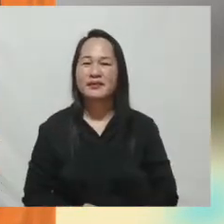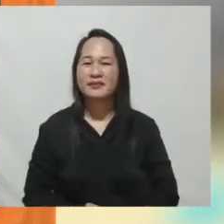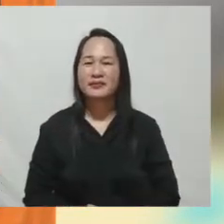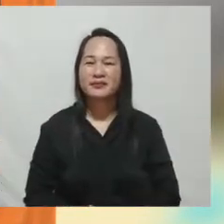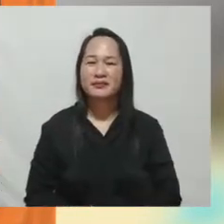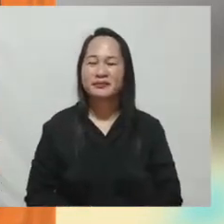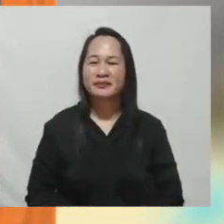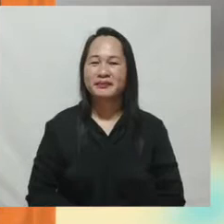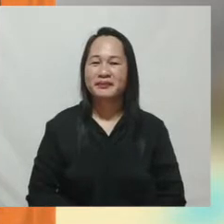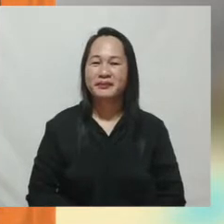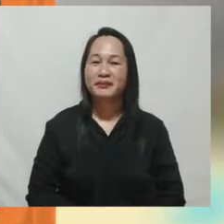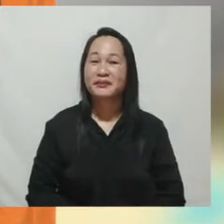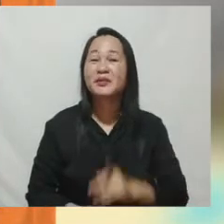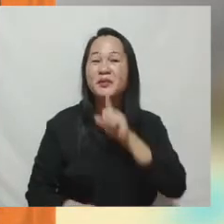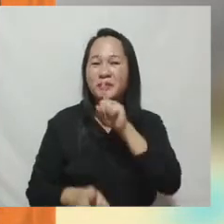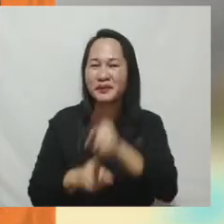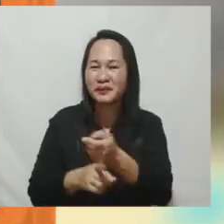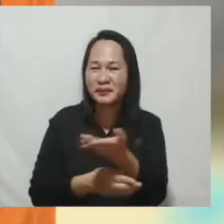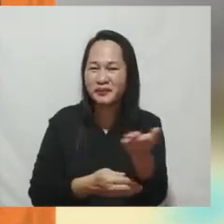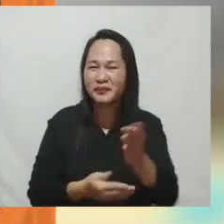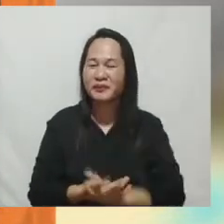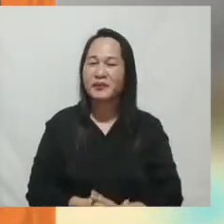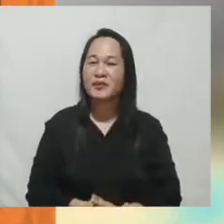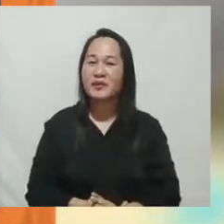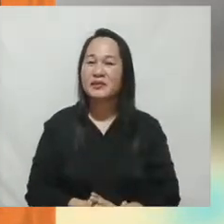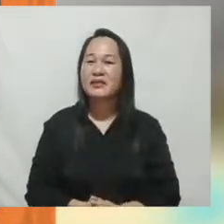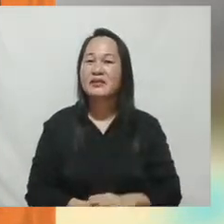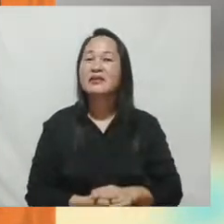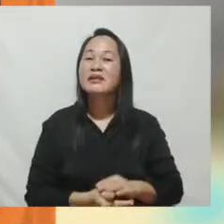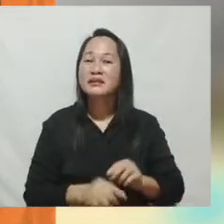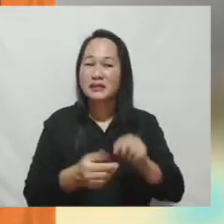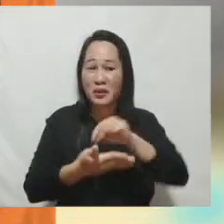You're correct. It's write.